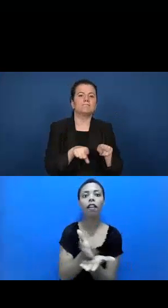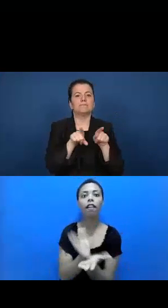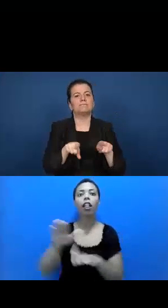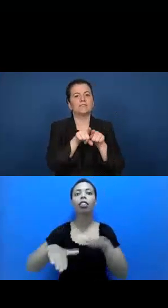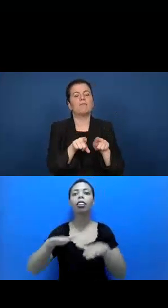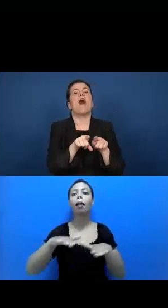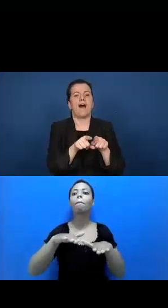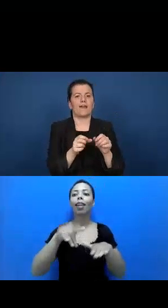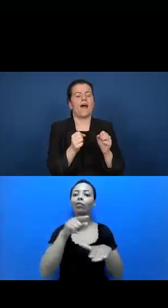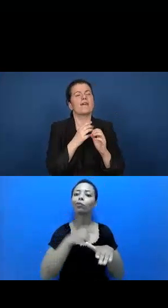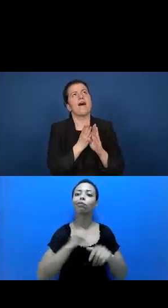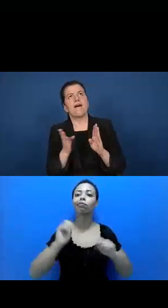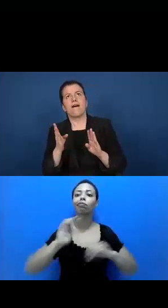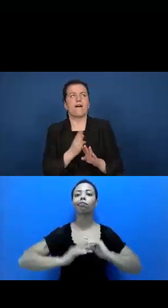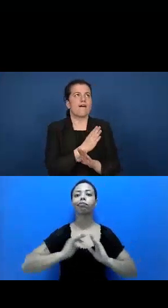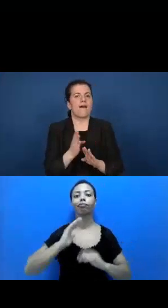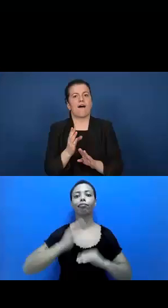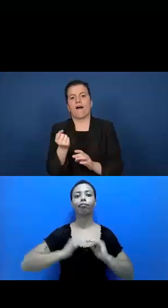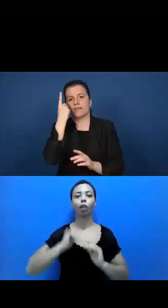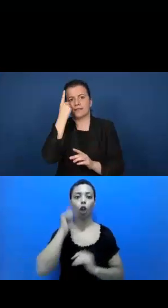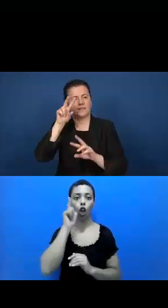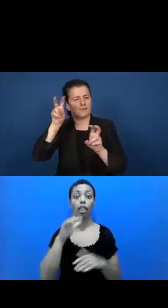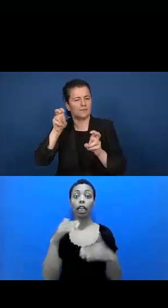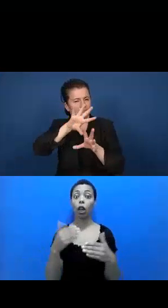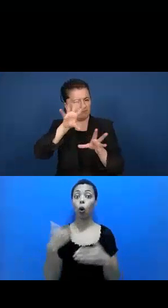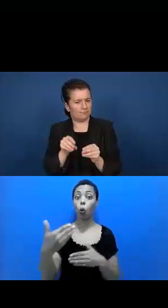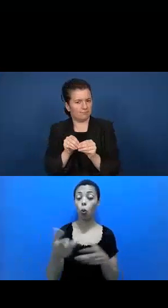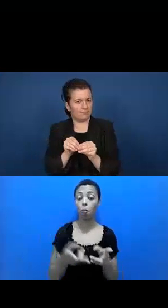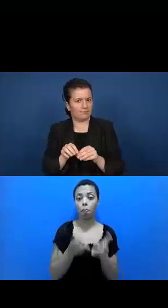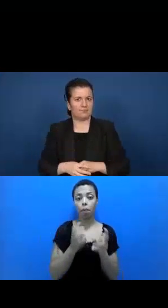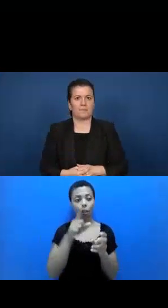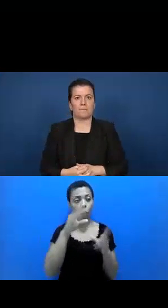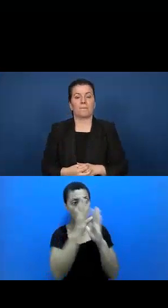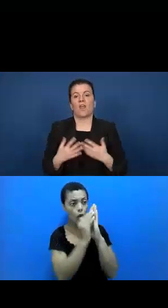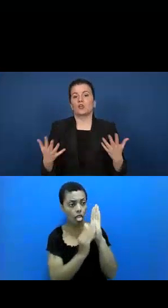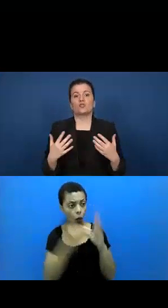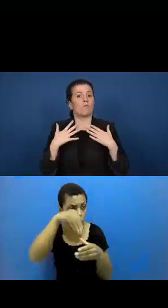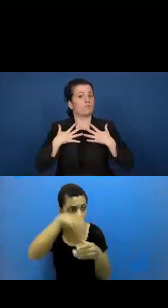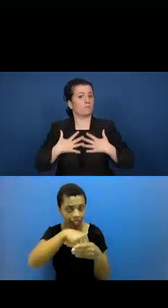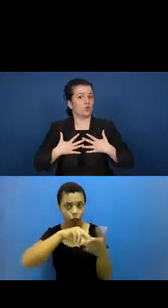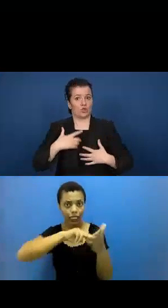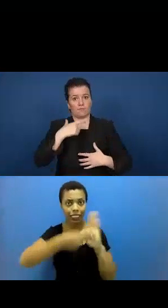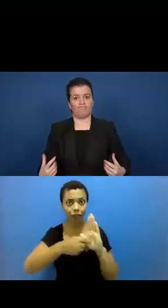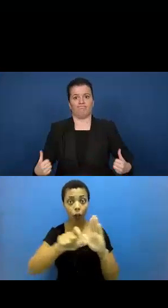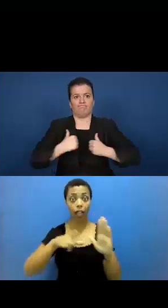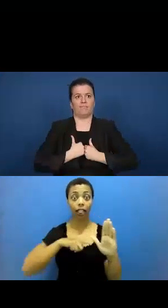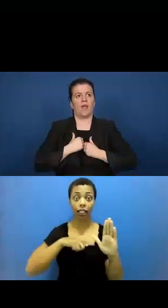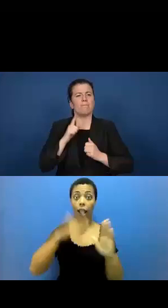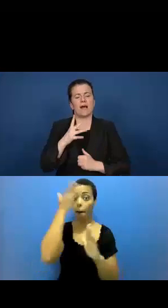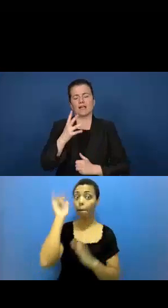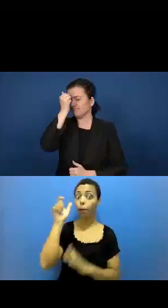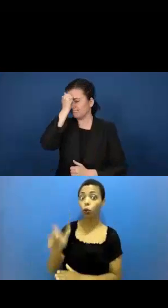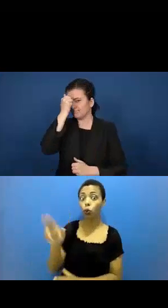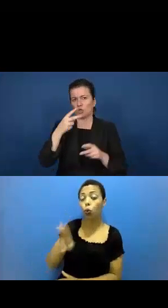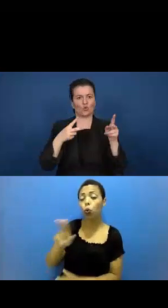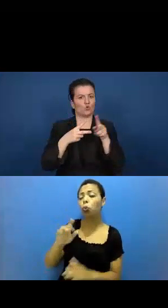To recognize incoming semantic content, the user has to remember 2 simple rules. Rule